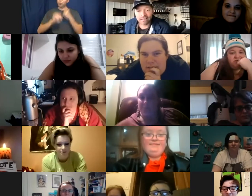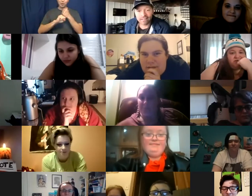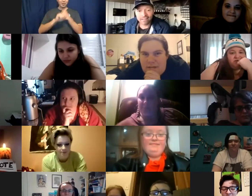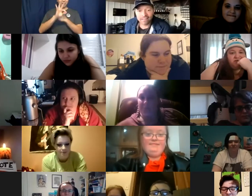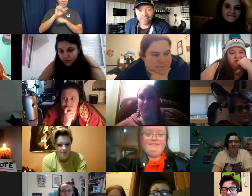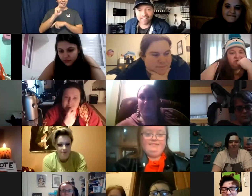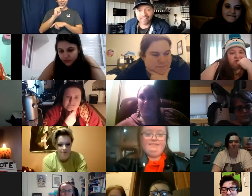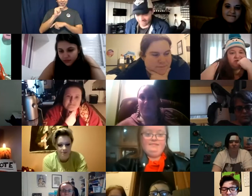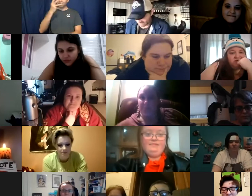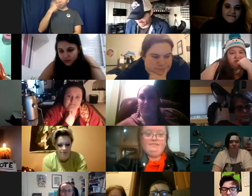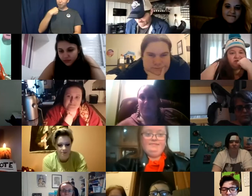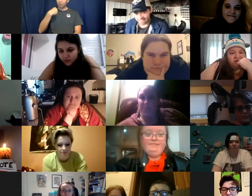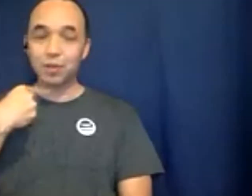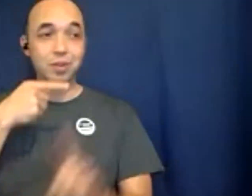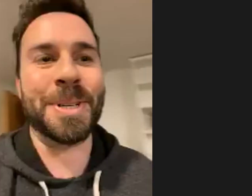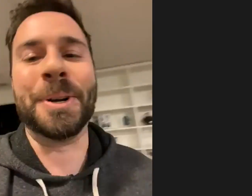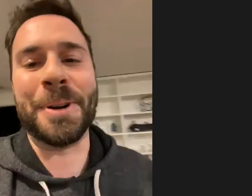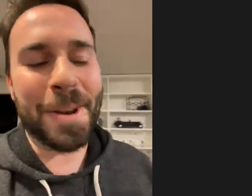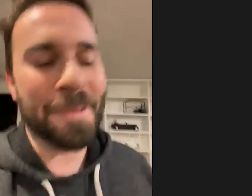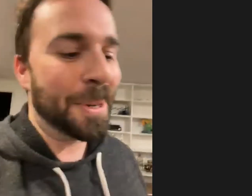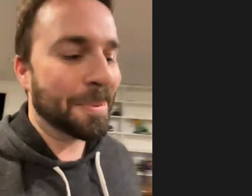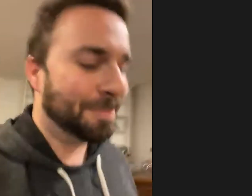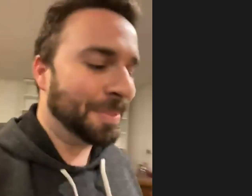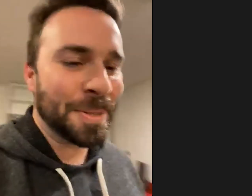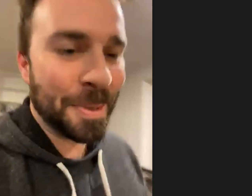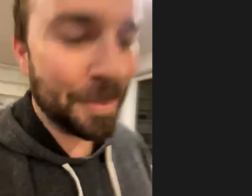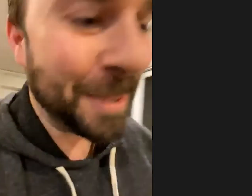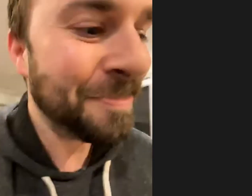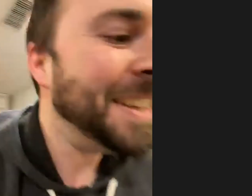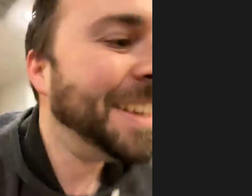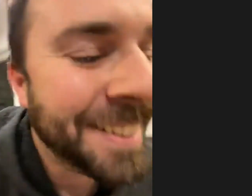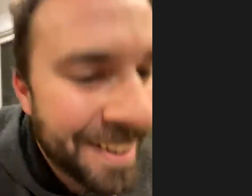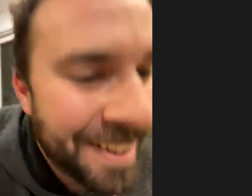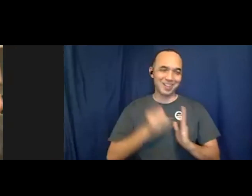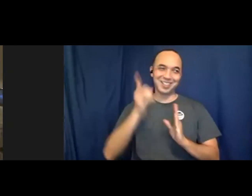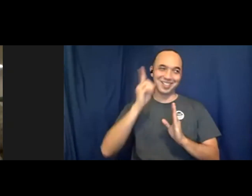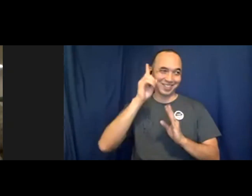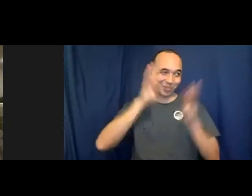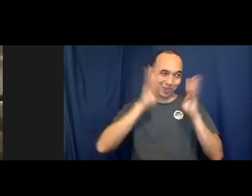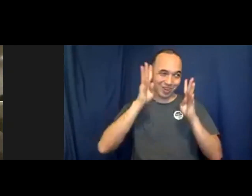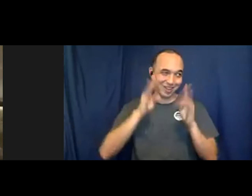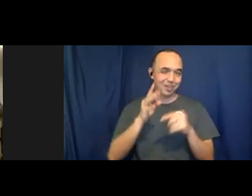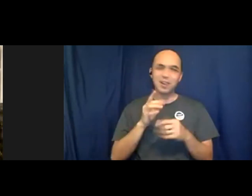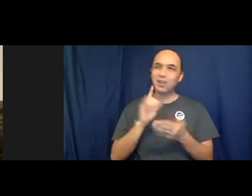We're Gish newbies. This was our first Gish by my awesome friend Lisa.